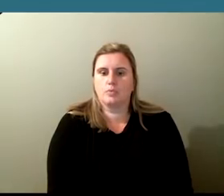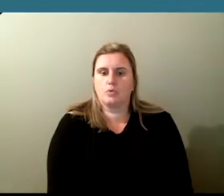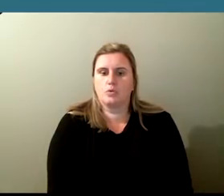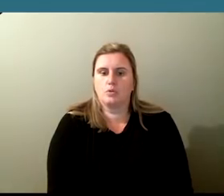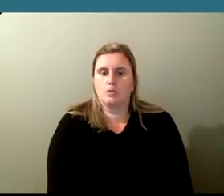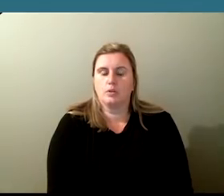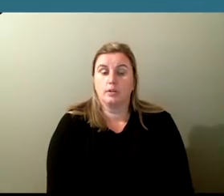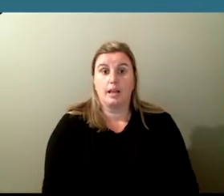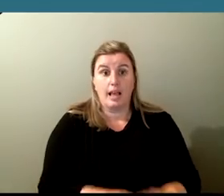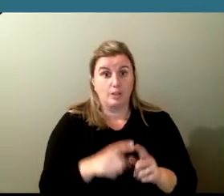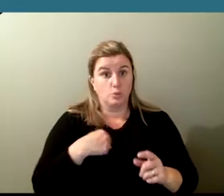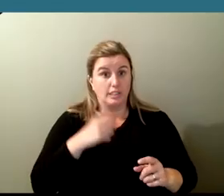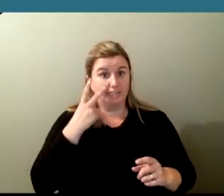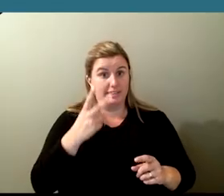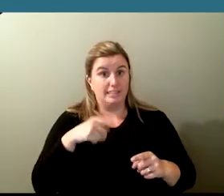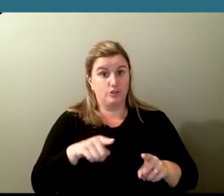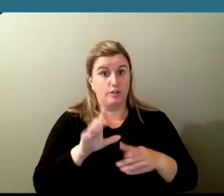So as we could see in this video,